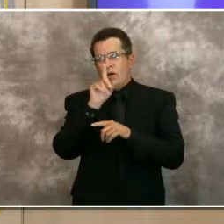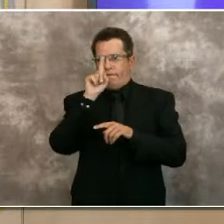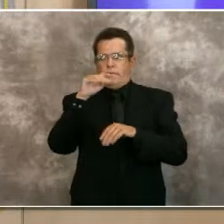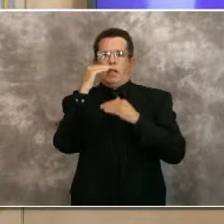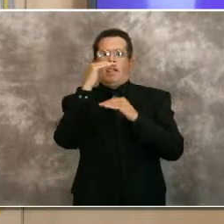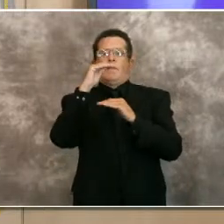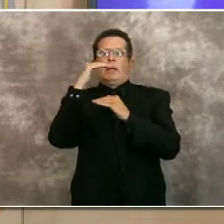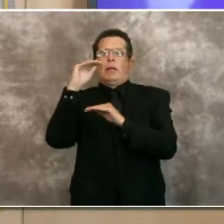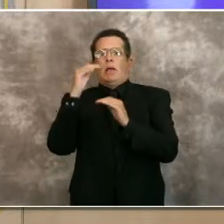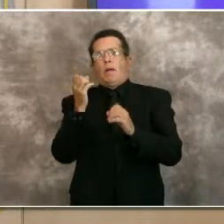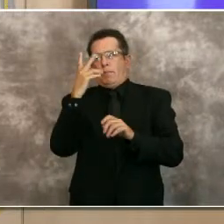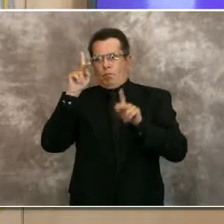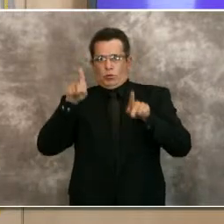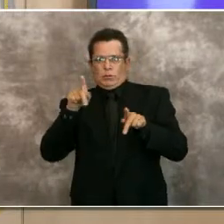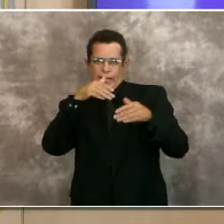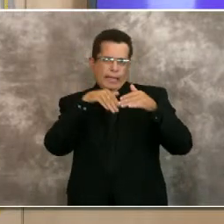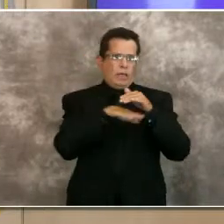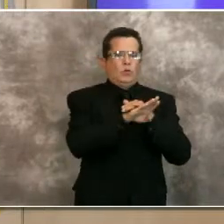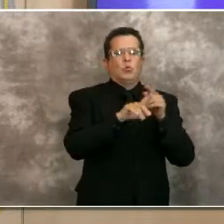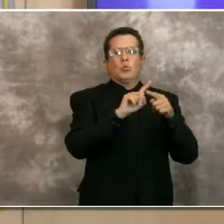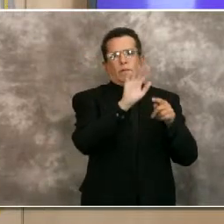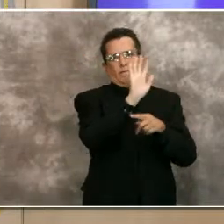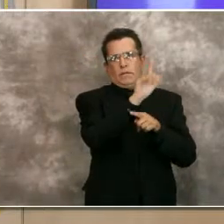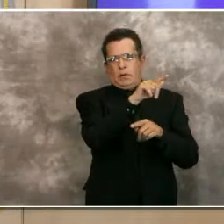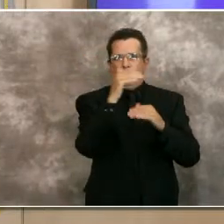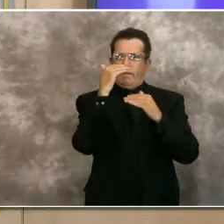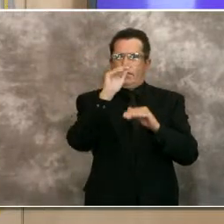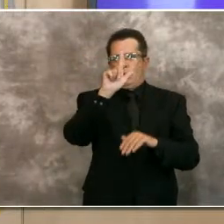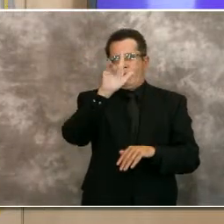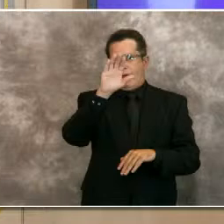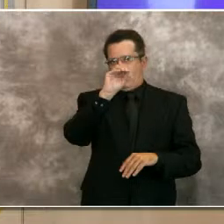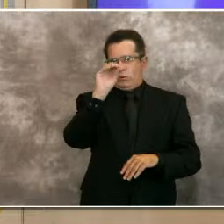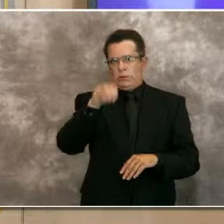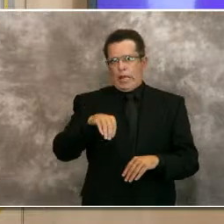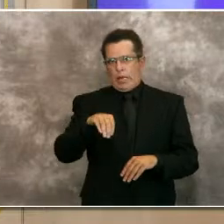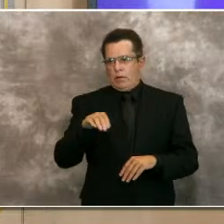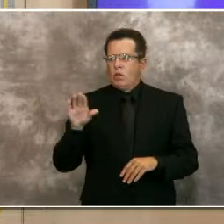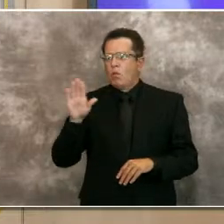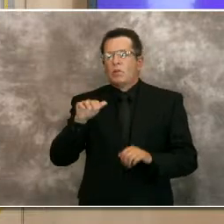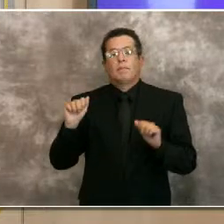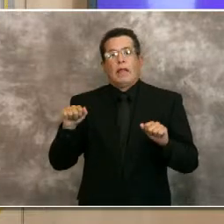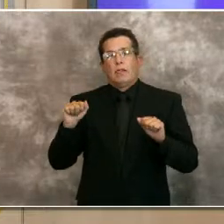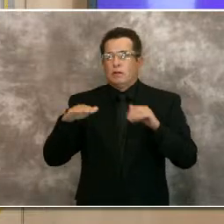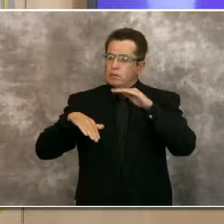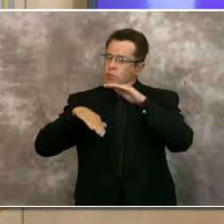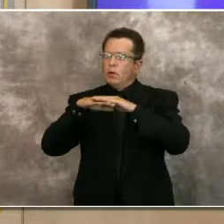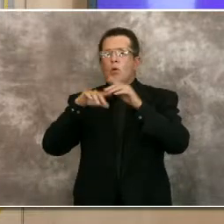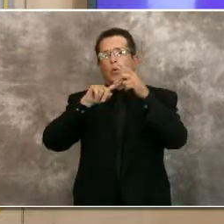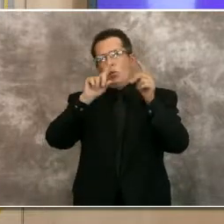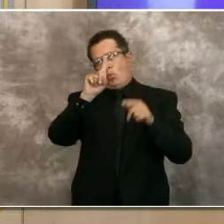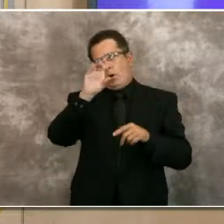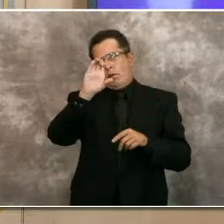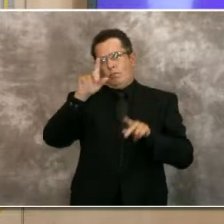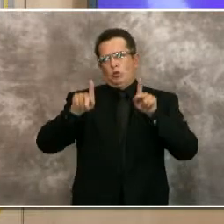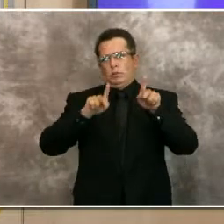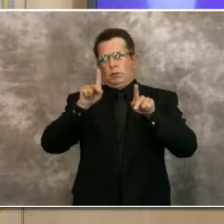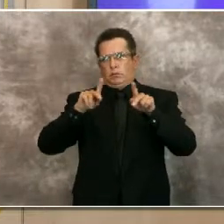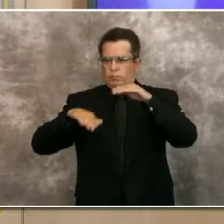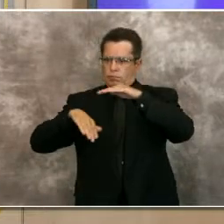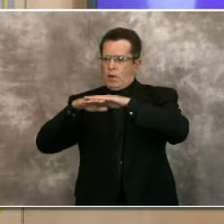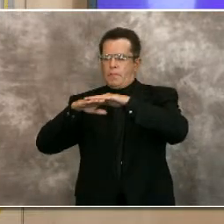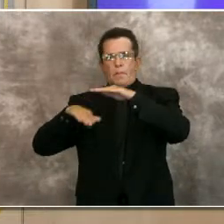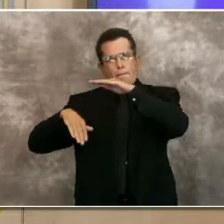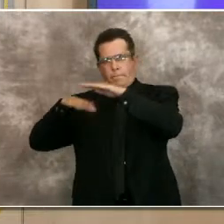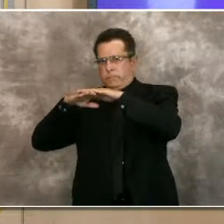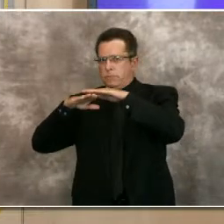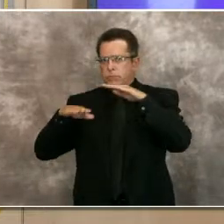number of attendees in each theater to 25% of the theater capacity, or a maximum of 100 guests,